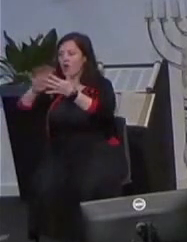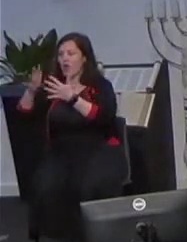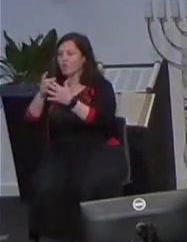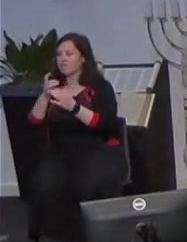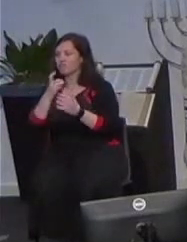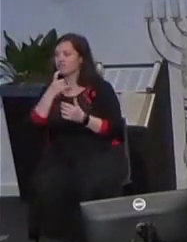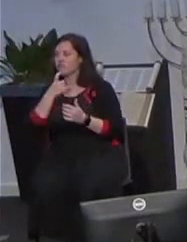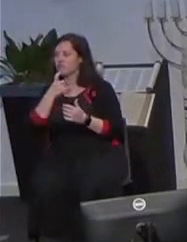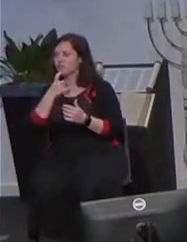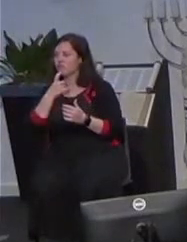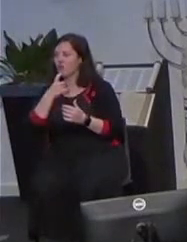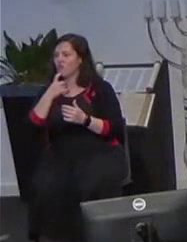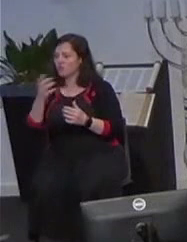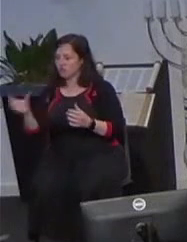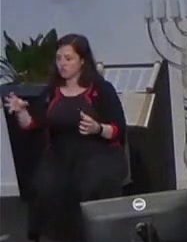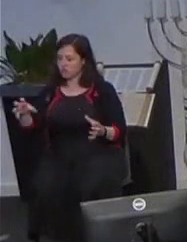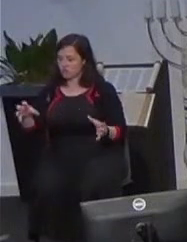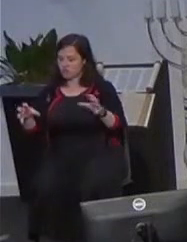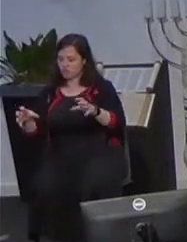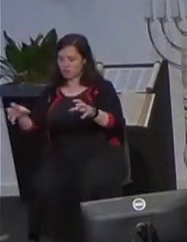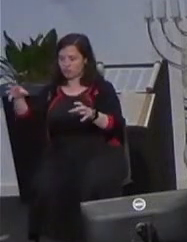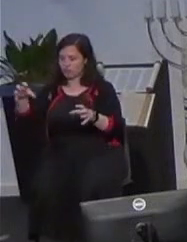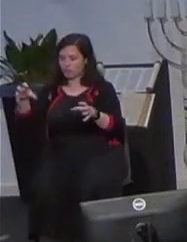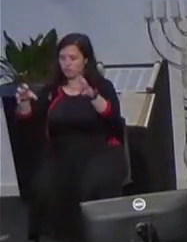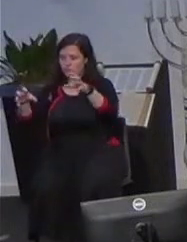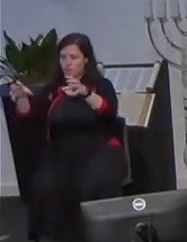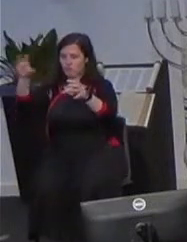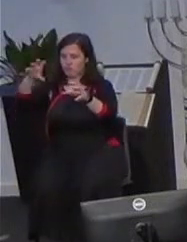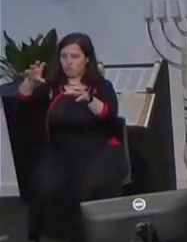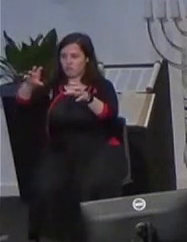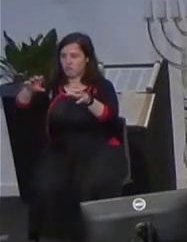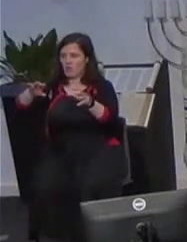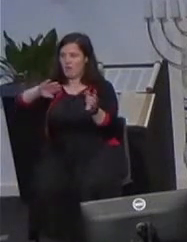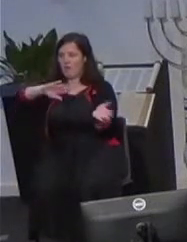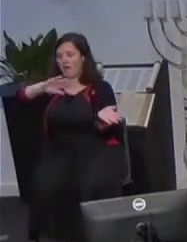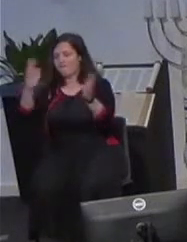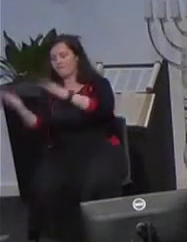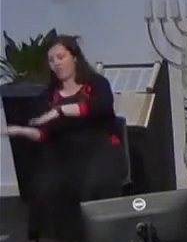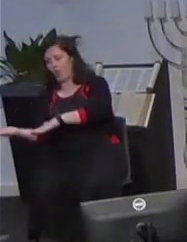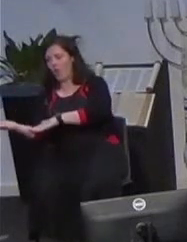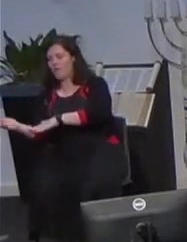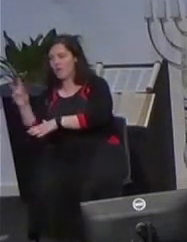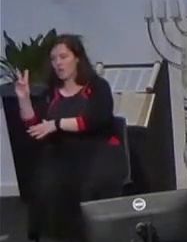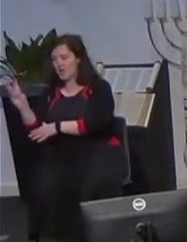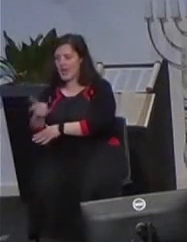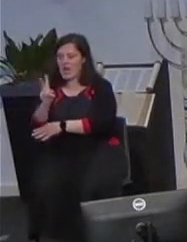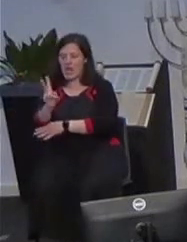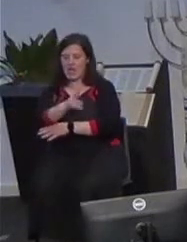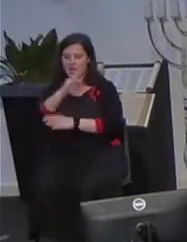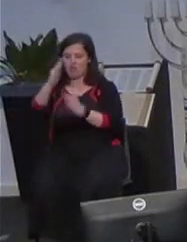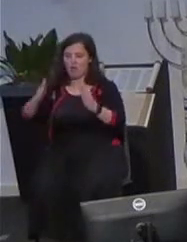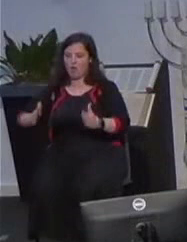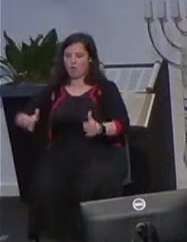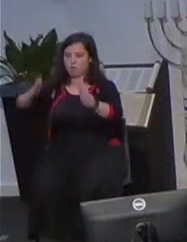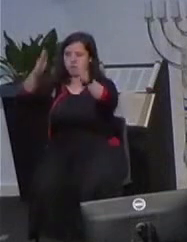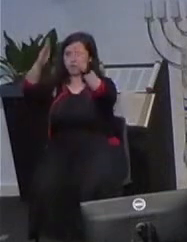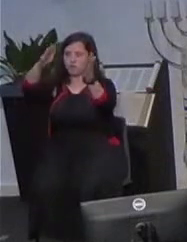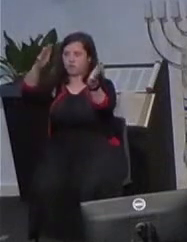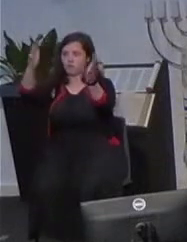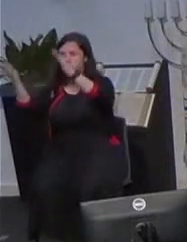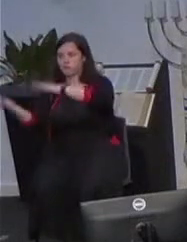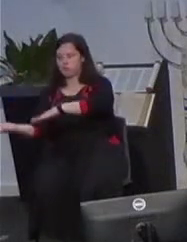They eventually did build a small temple after the exile, but then that got destroyed again. And then Herod